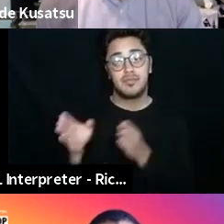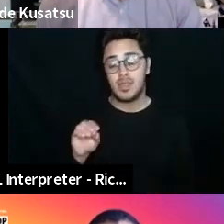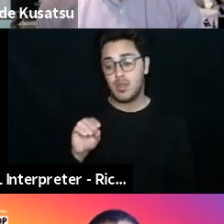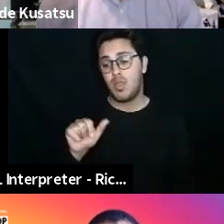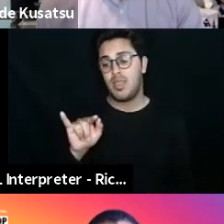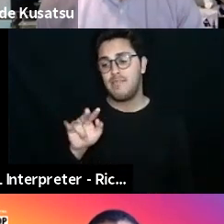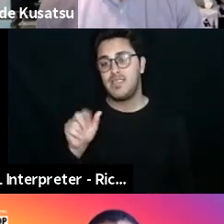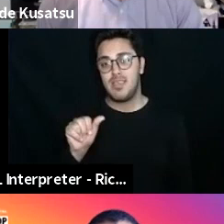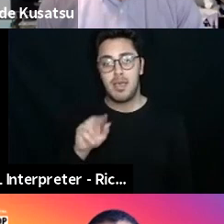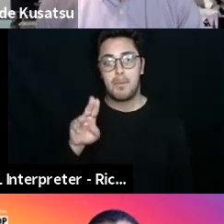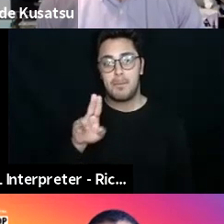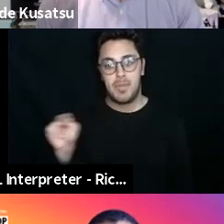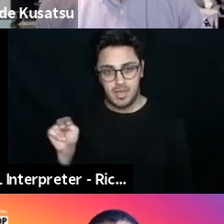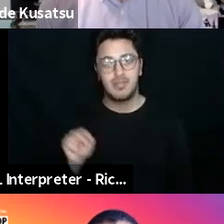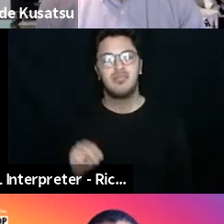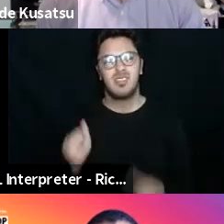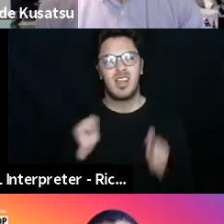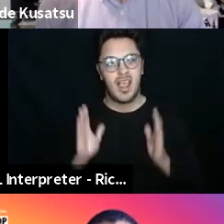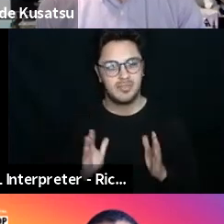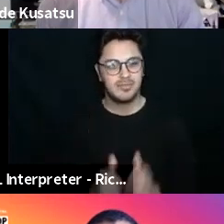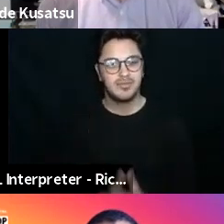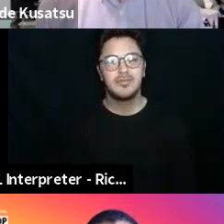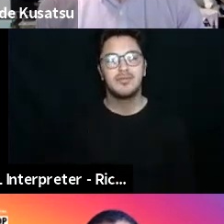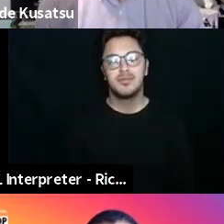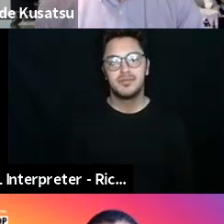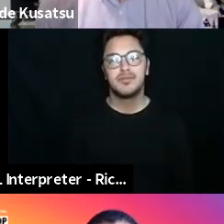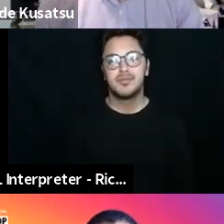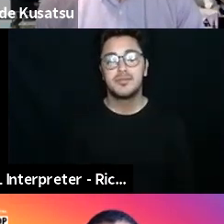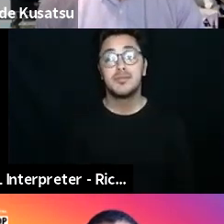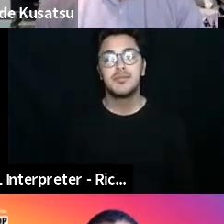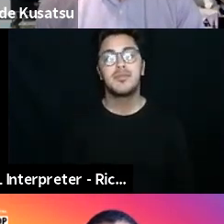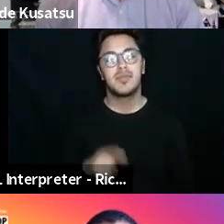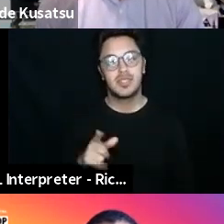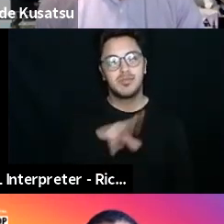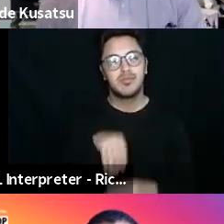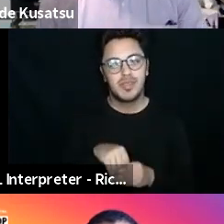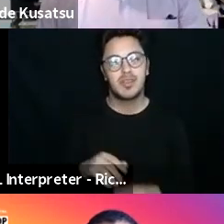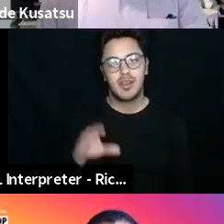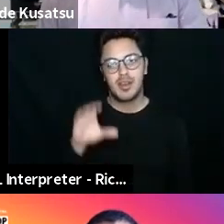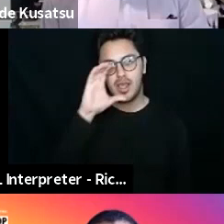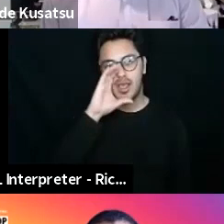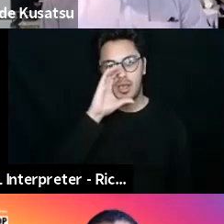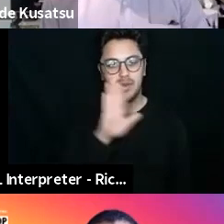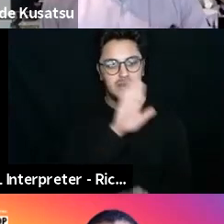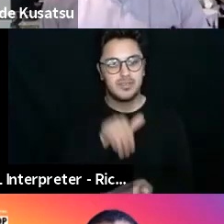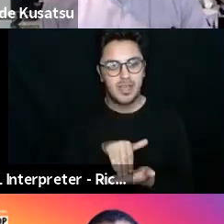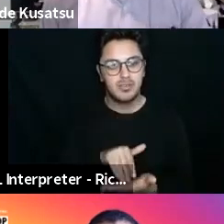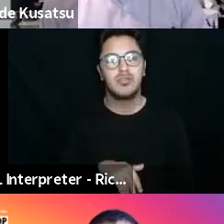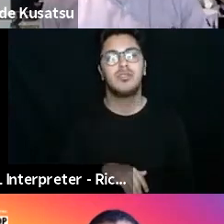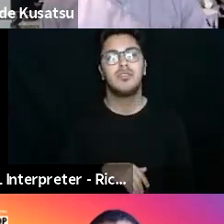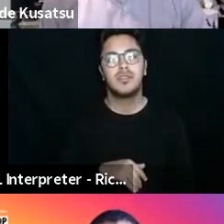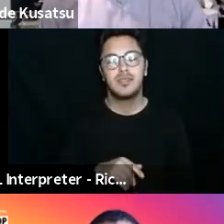who has played journalist on HBO's The Newsroom and Comedy Central's The Daily Show with Jon Stewart and starred